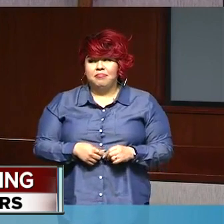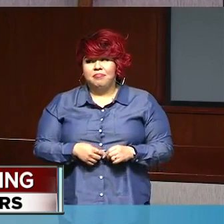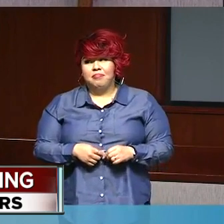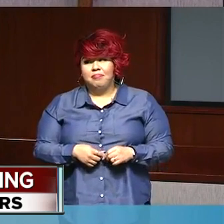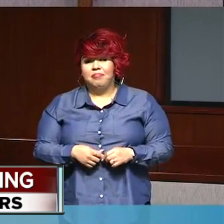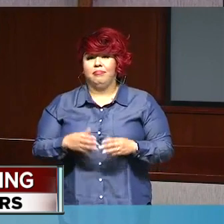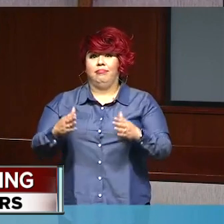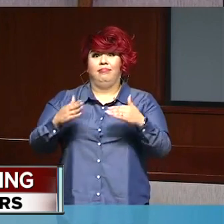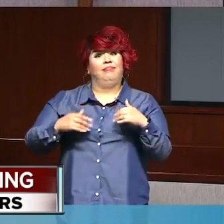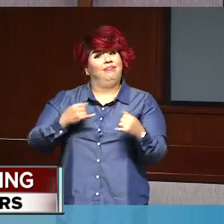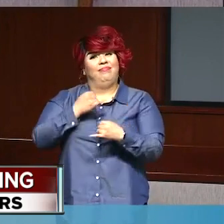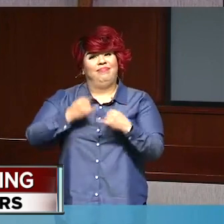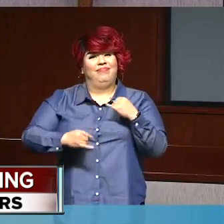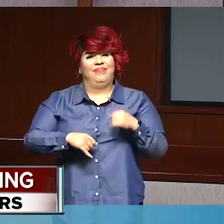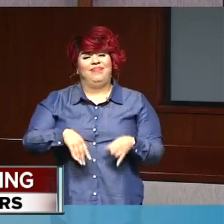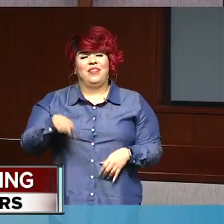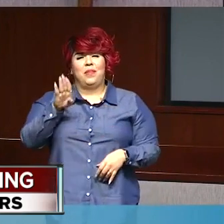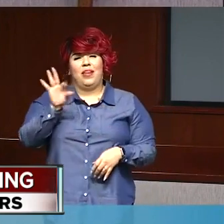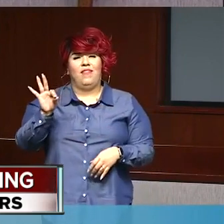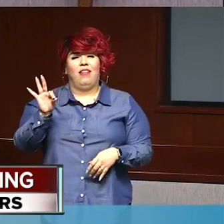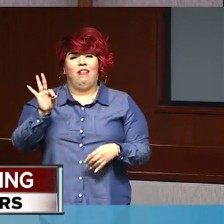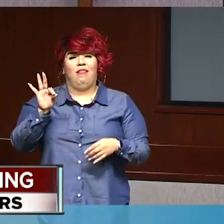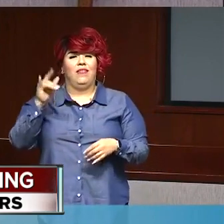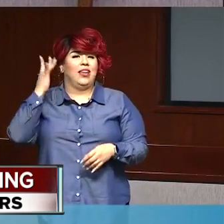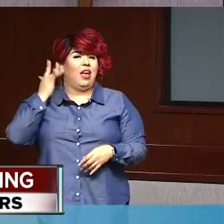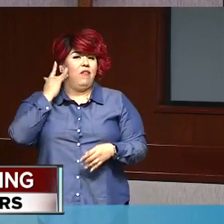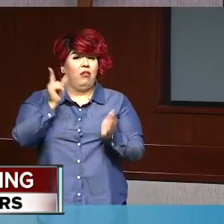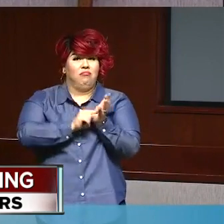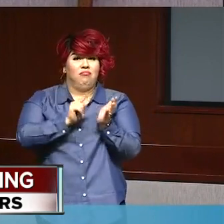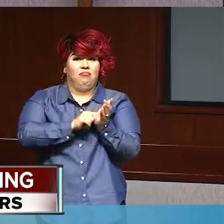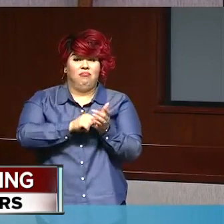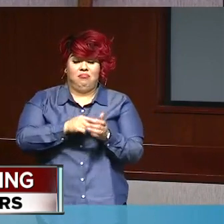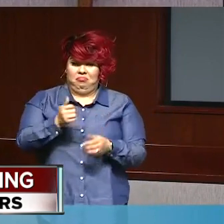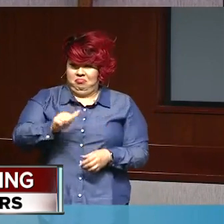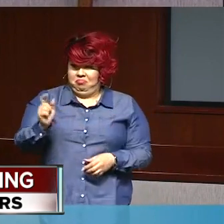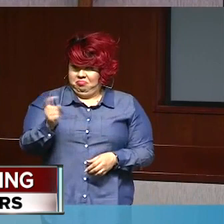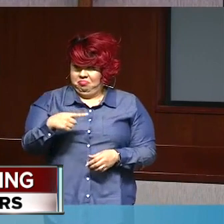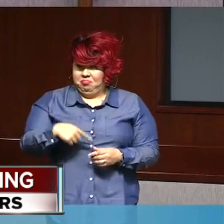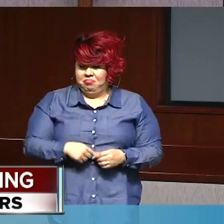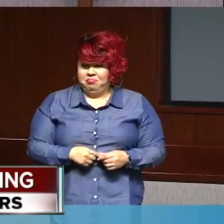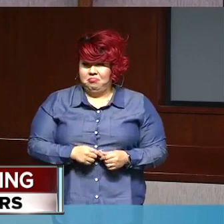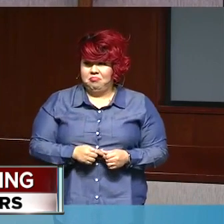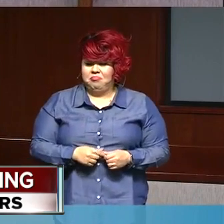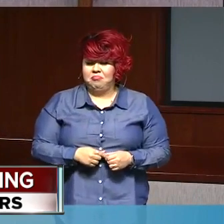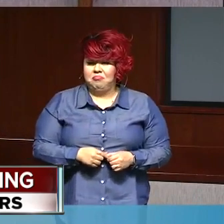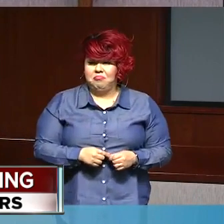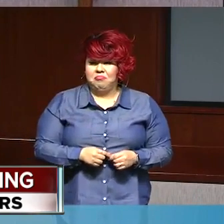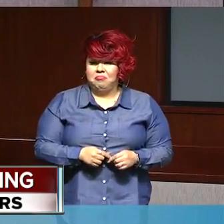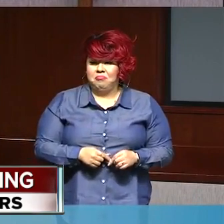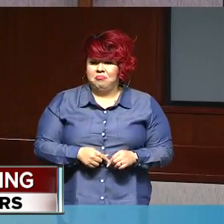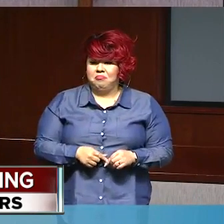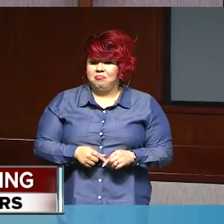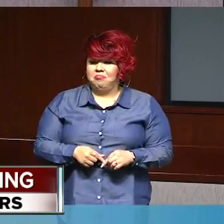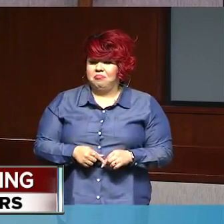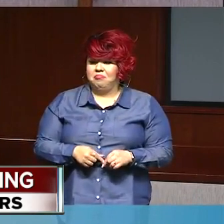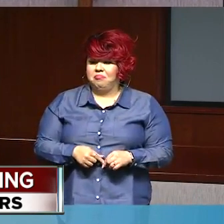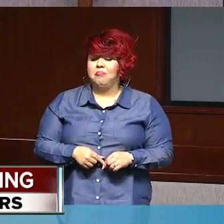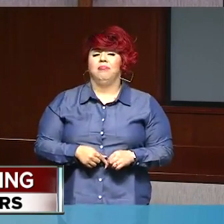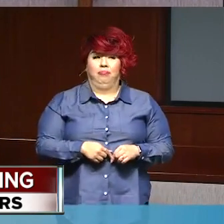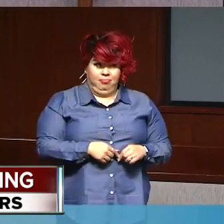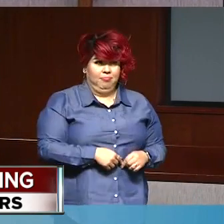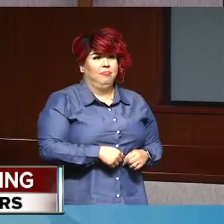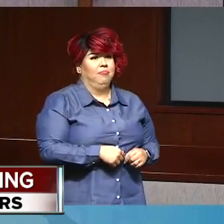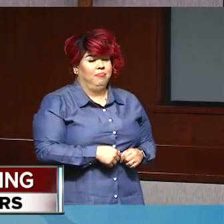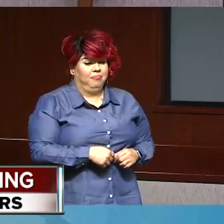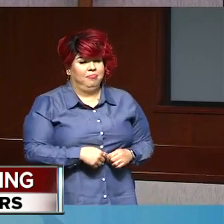And our last outlet, the Bakersfield Californian, anyone online with questions? Yeah, hi, this